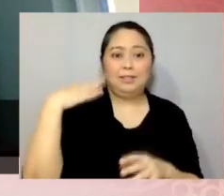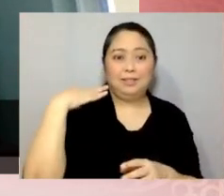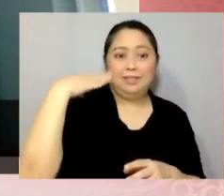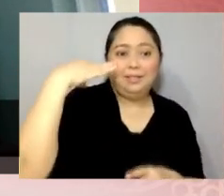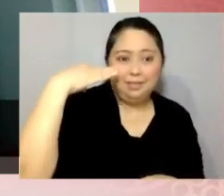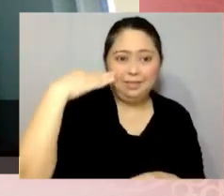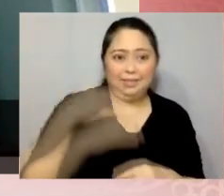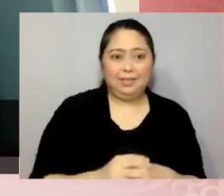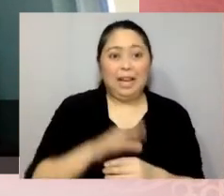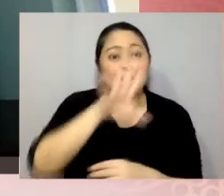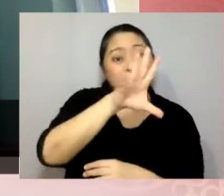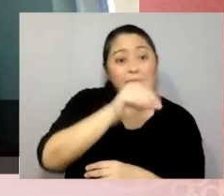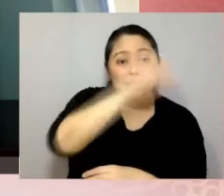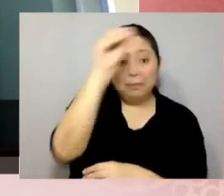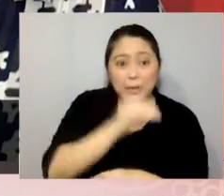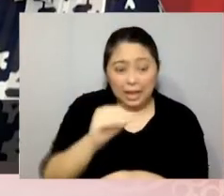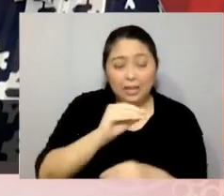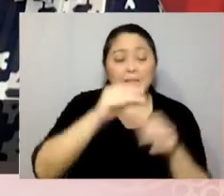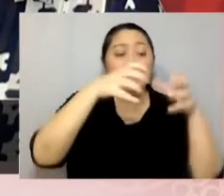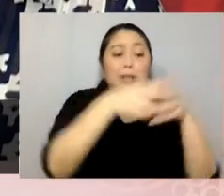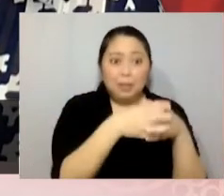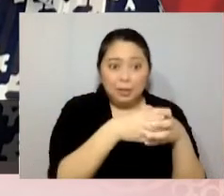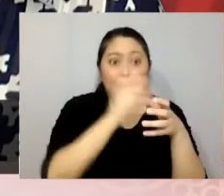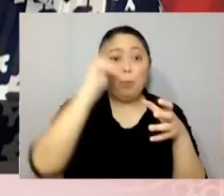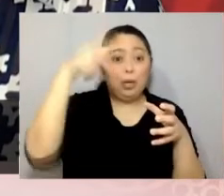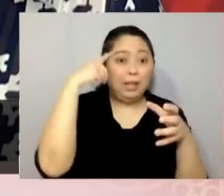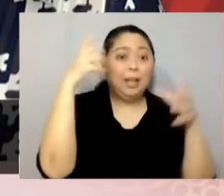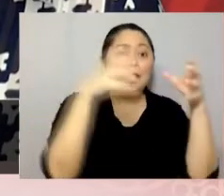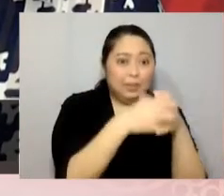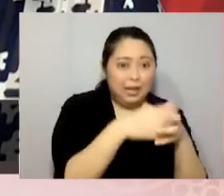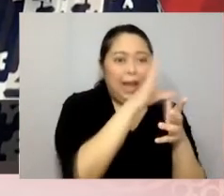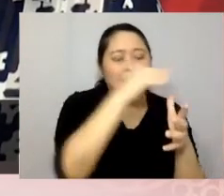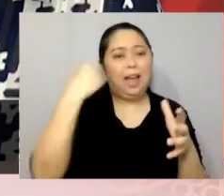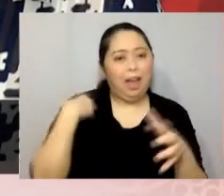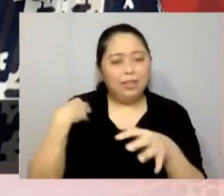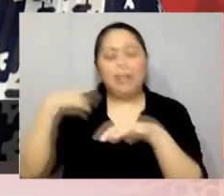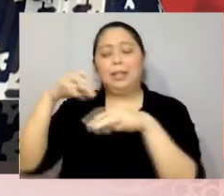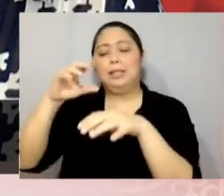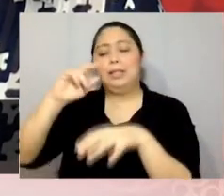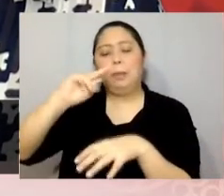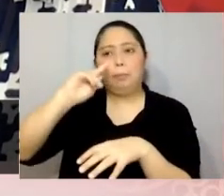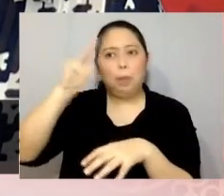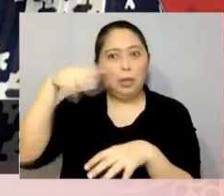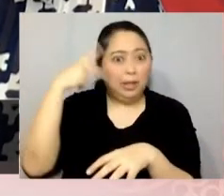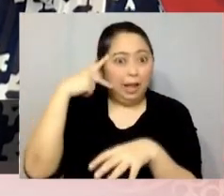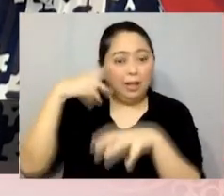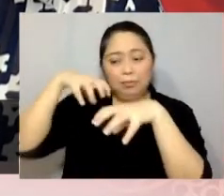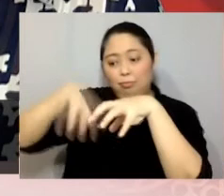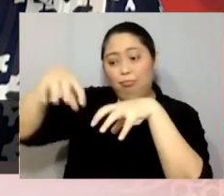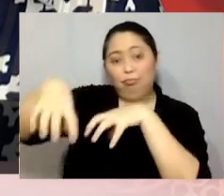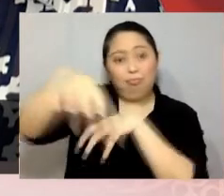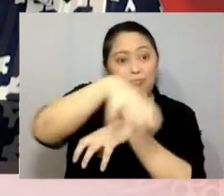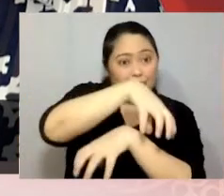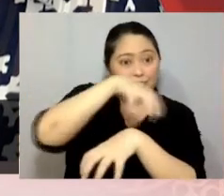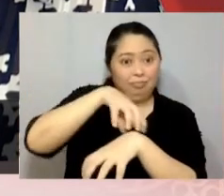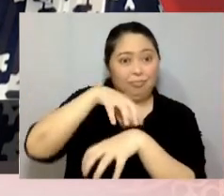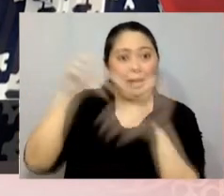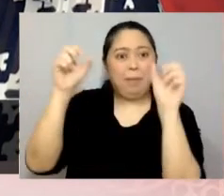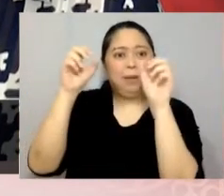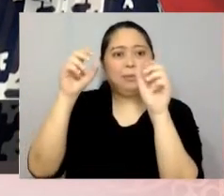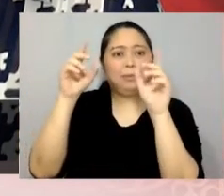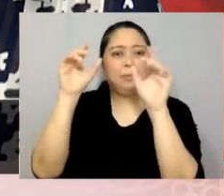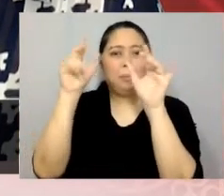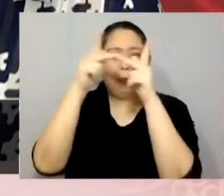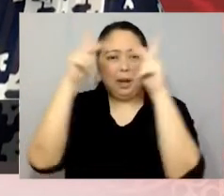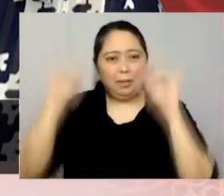and plus the districts plus the 8 sectoral to be elected from amongst their group. So